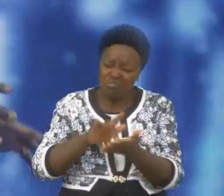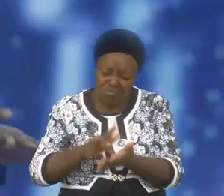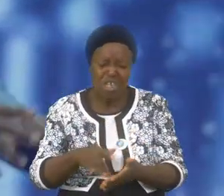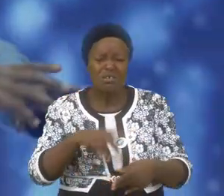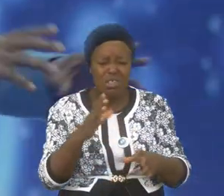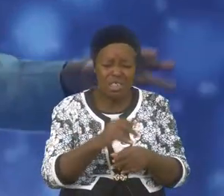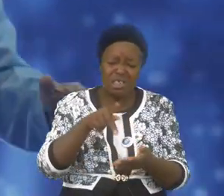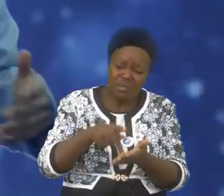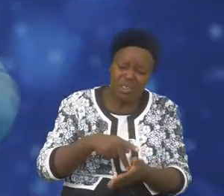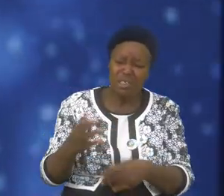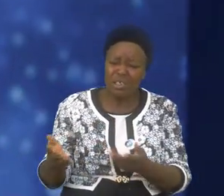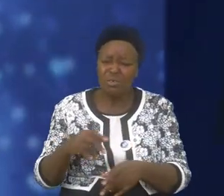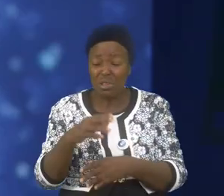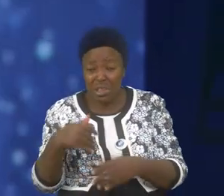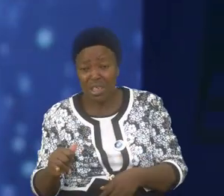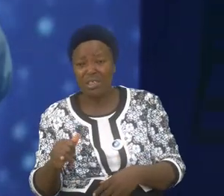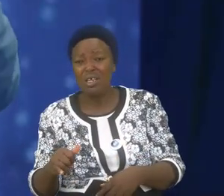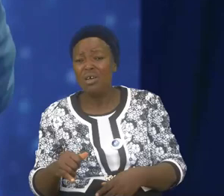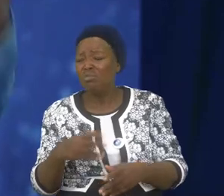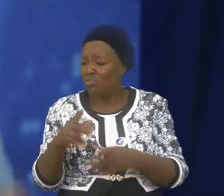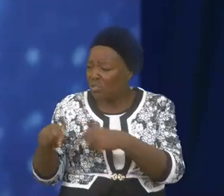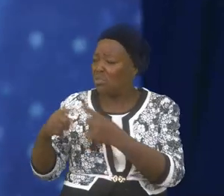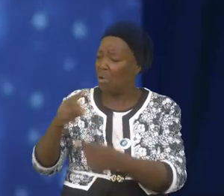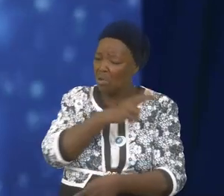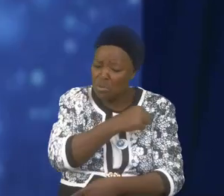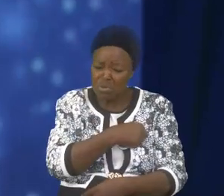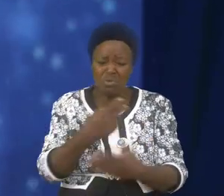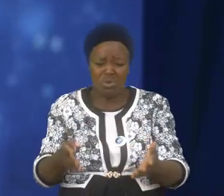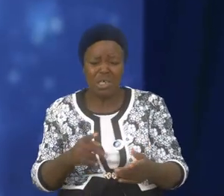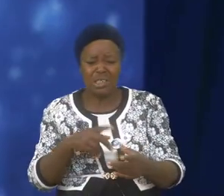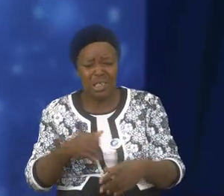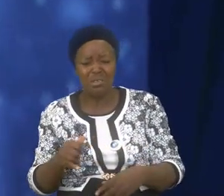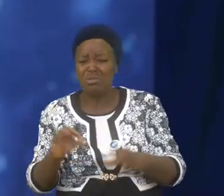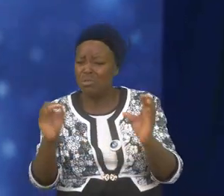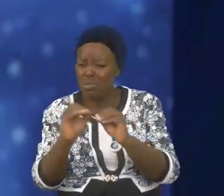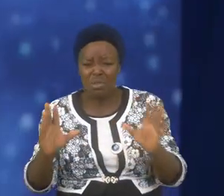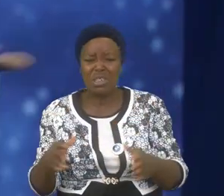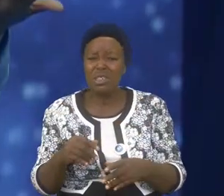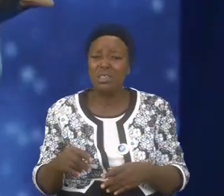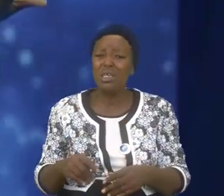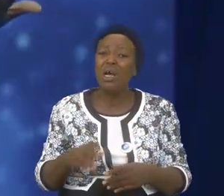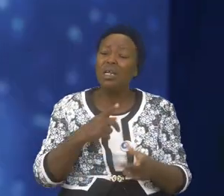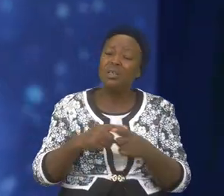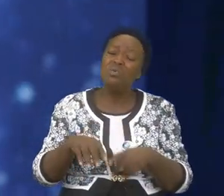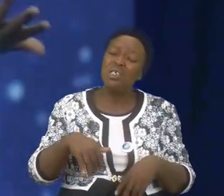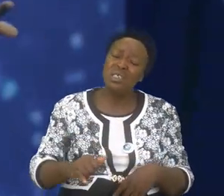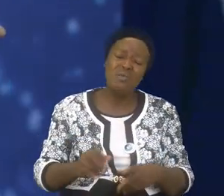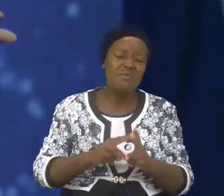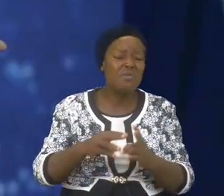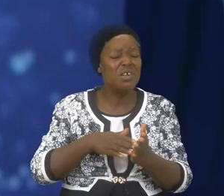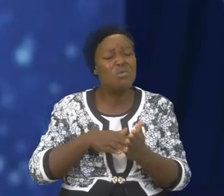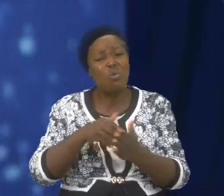the supplement and take everything, and you're still as weak as ever. Strength, healing will